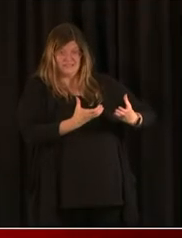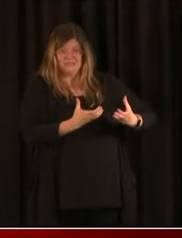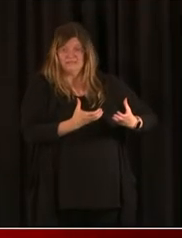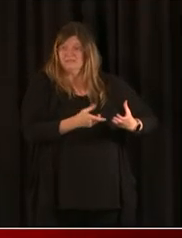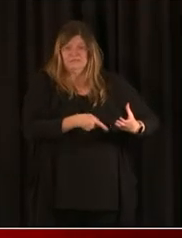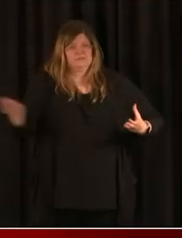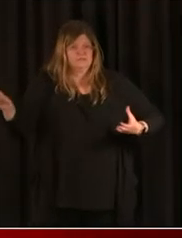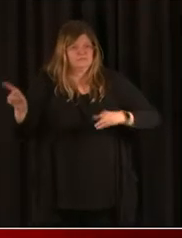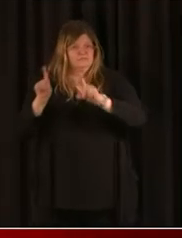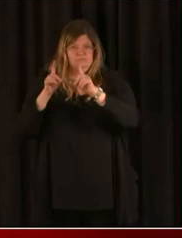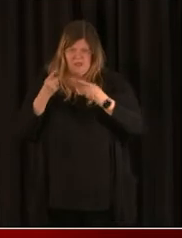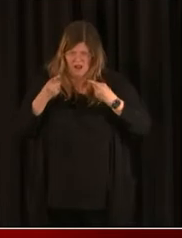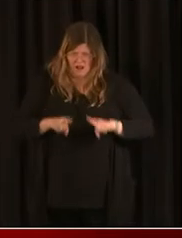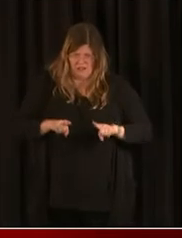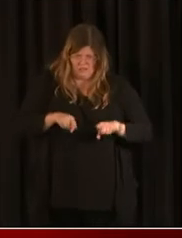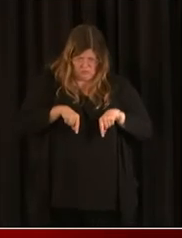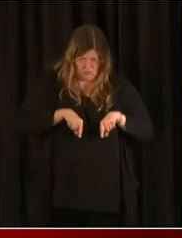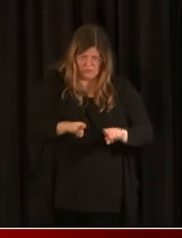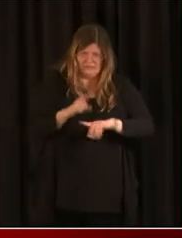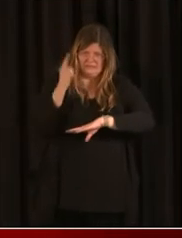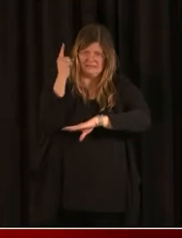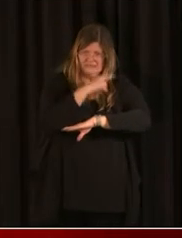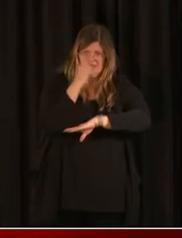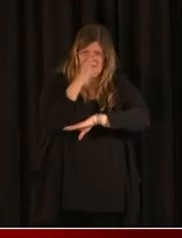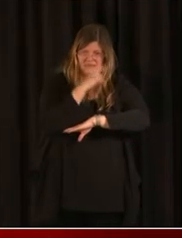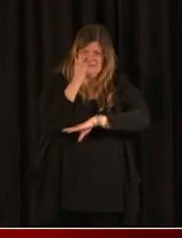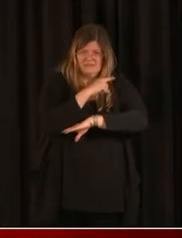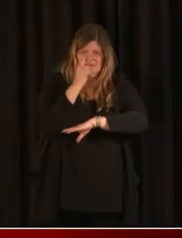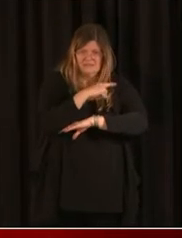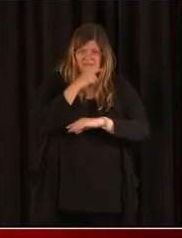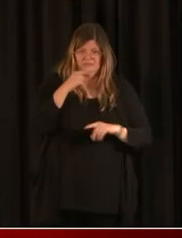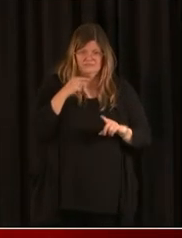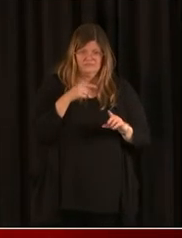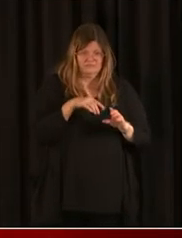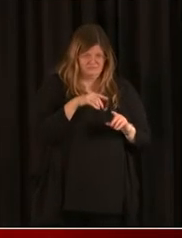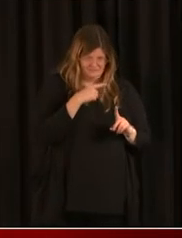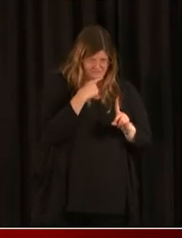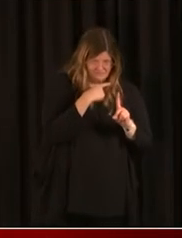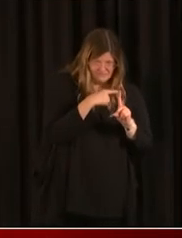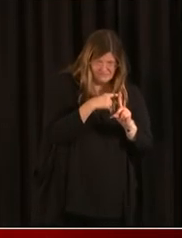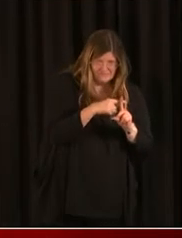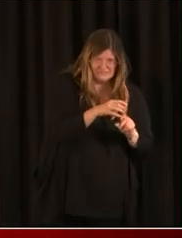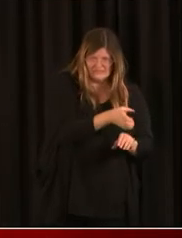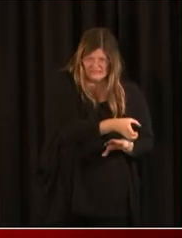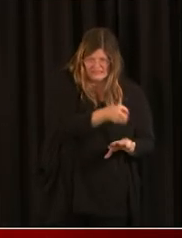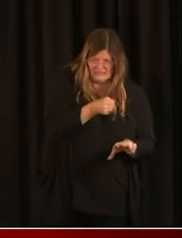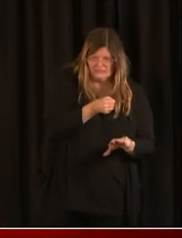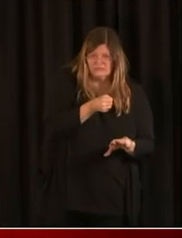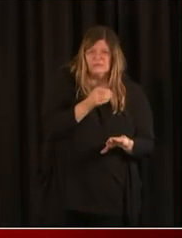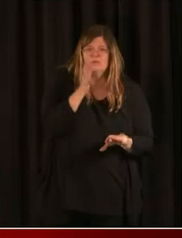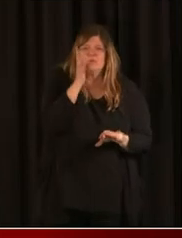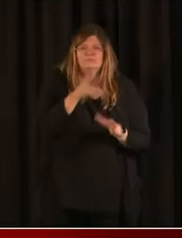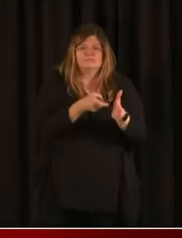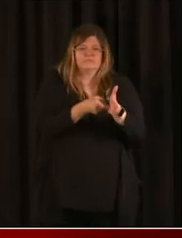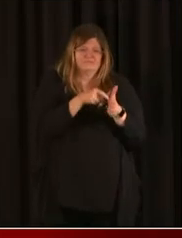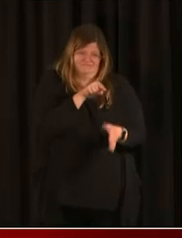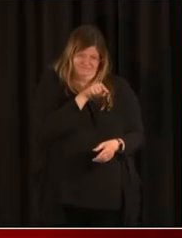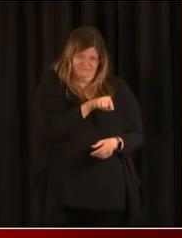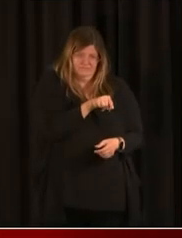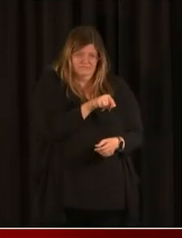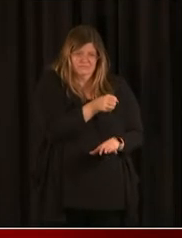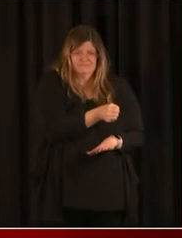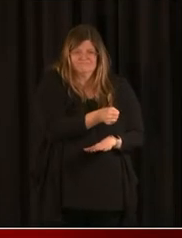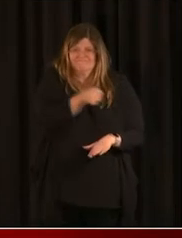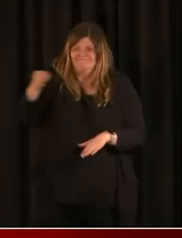have symptoms on campus. When a positive result is tested again for this program as well, we require that the student and